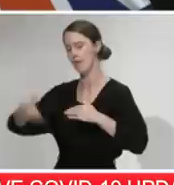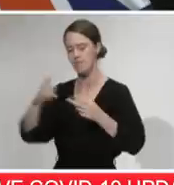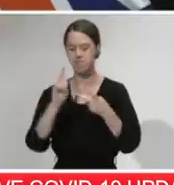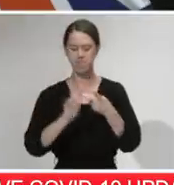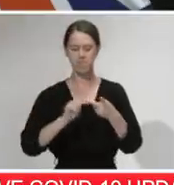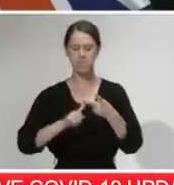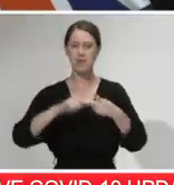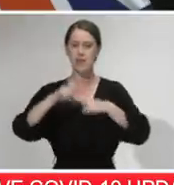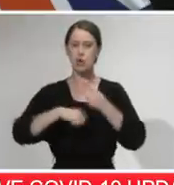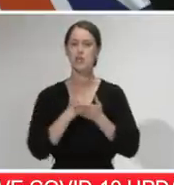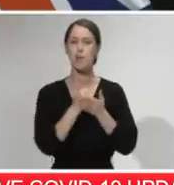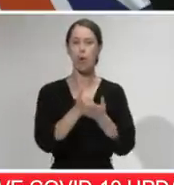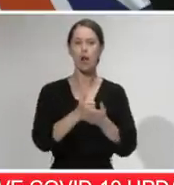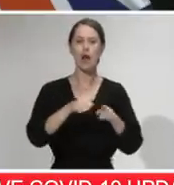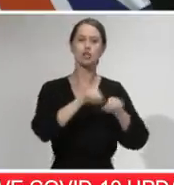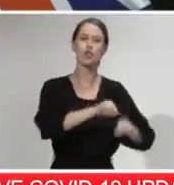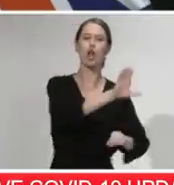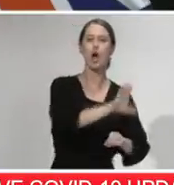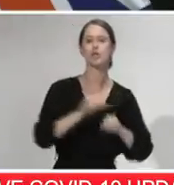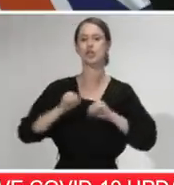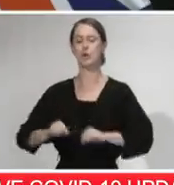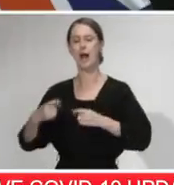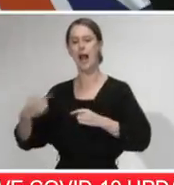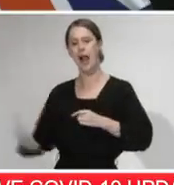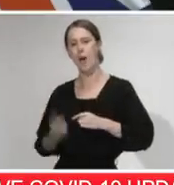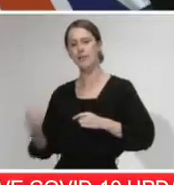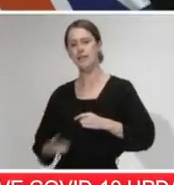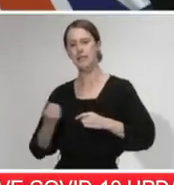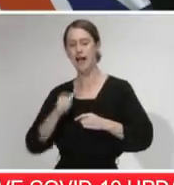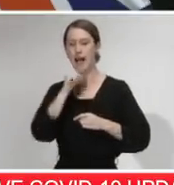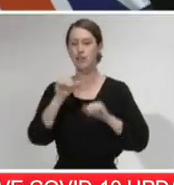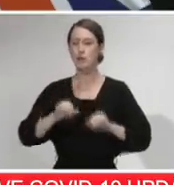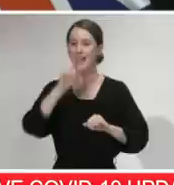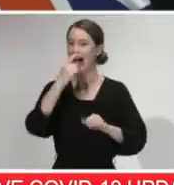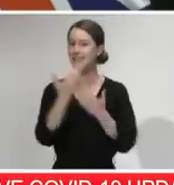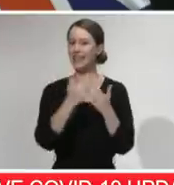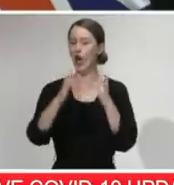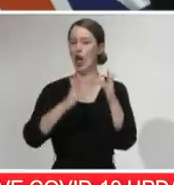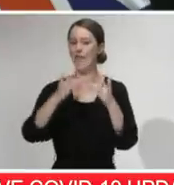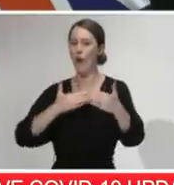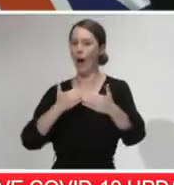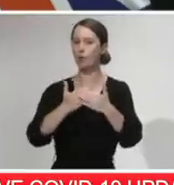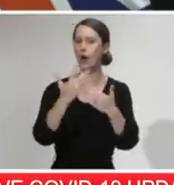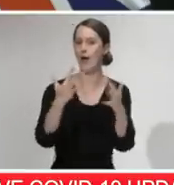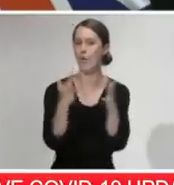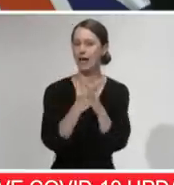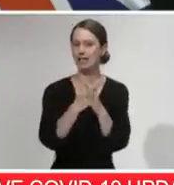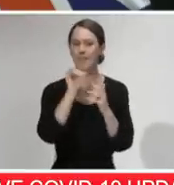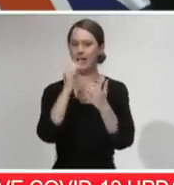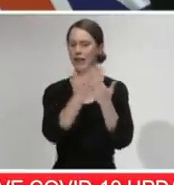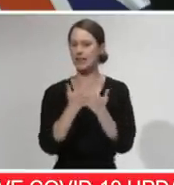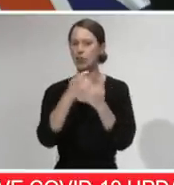to continue support payments such as student loans and allowances for students unable to study online for up to 8